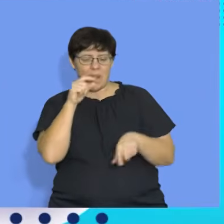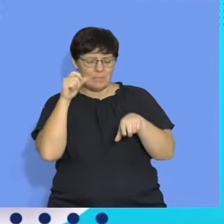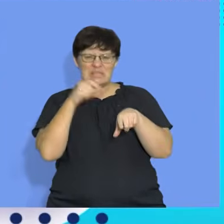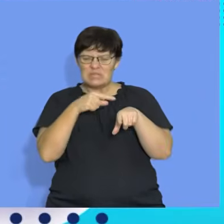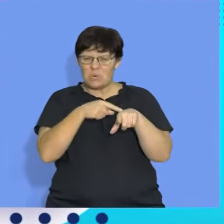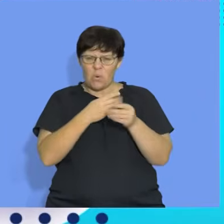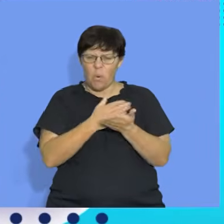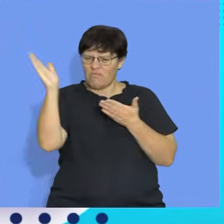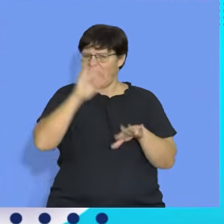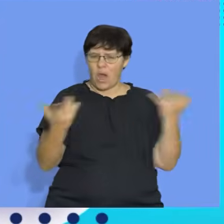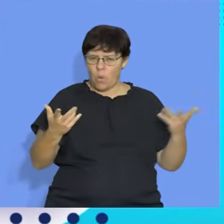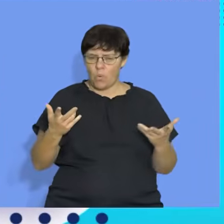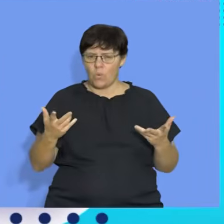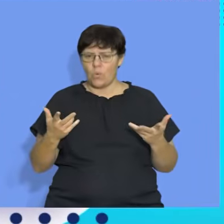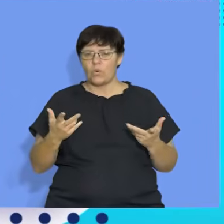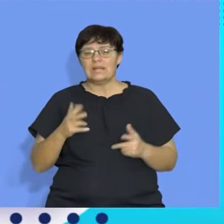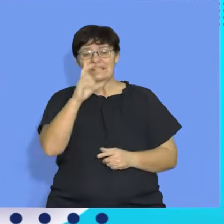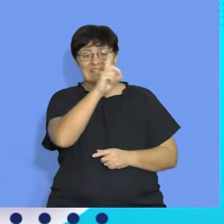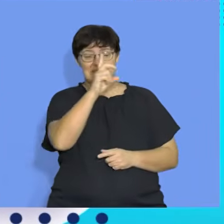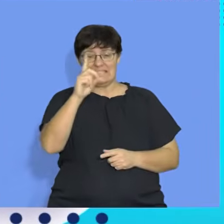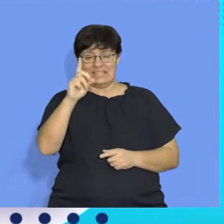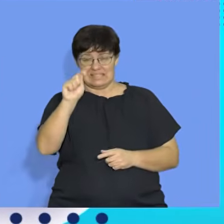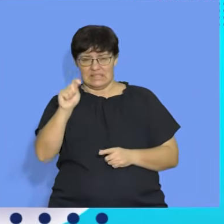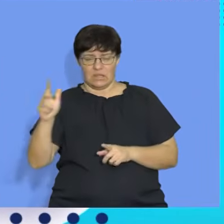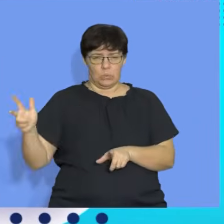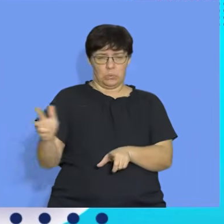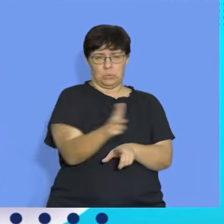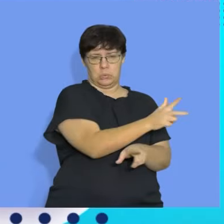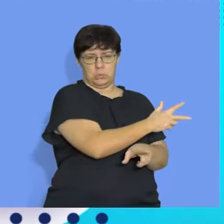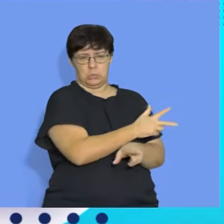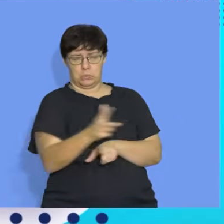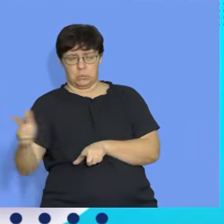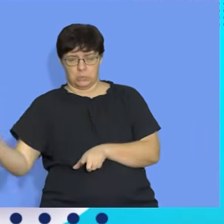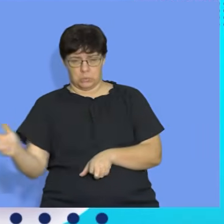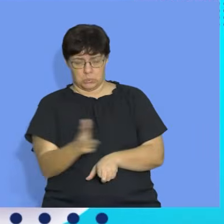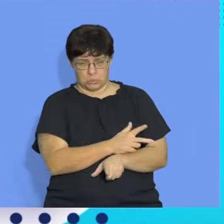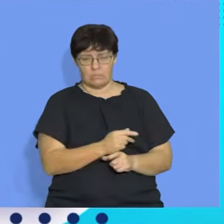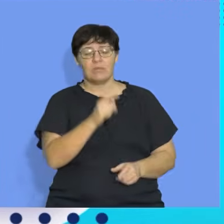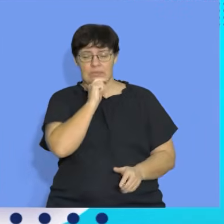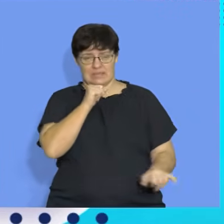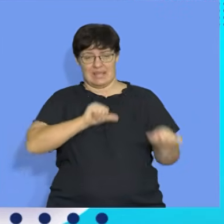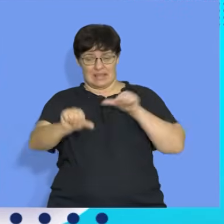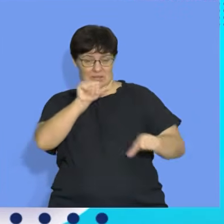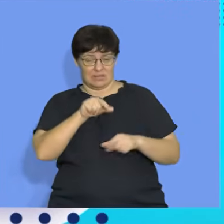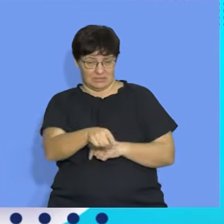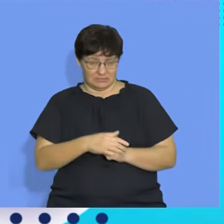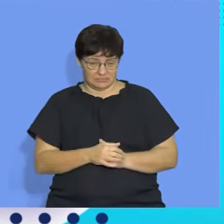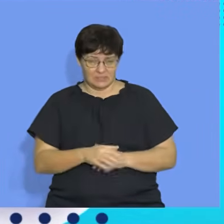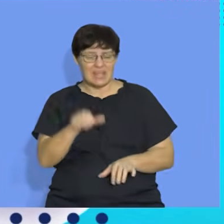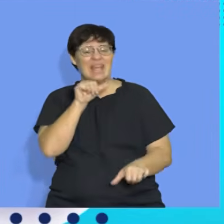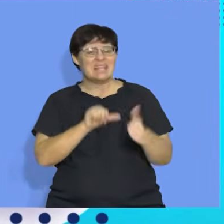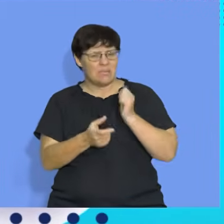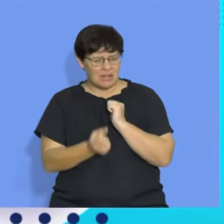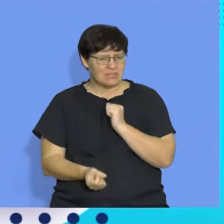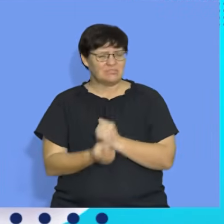mosquito was to spray with DDT. Okay, now when we spray, we use chemicals, and chemicals can have